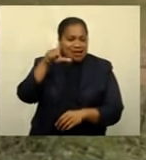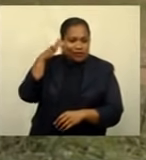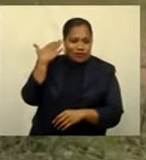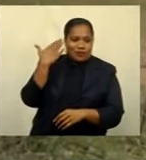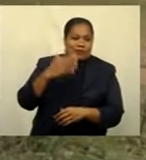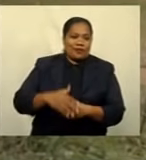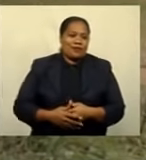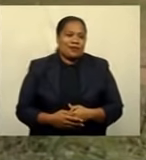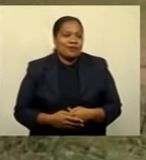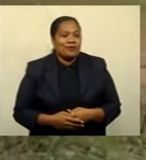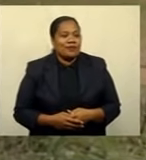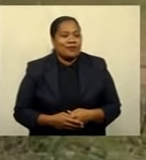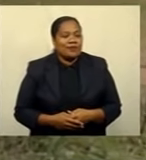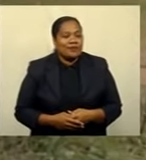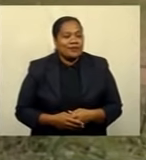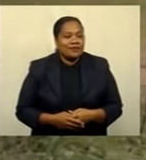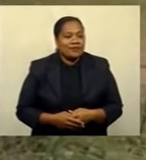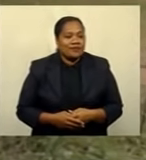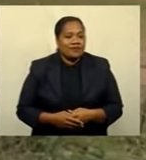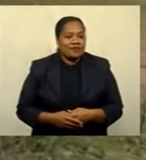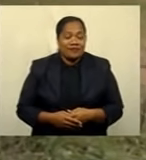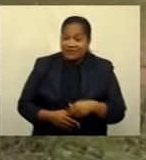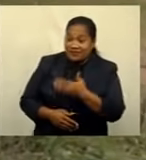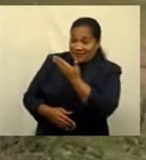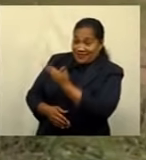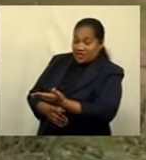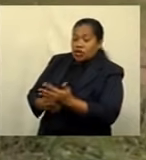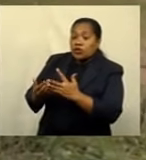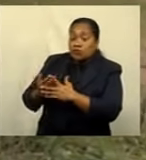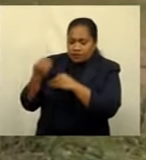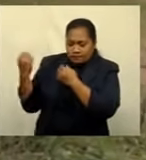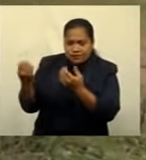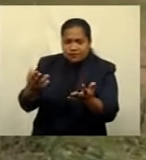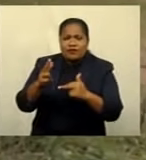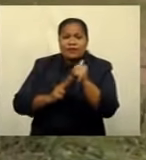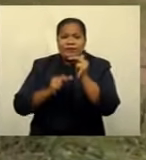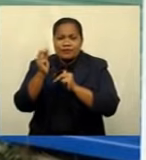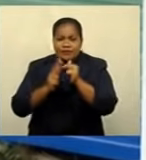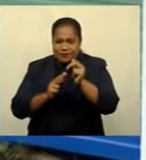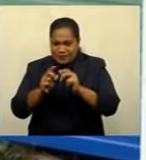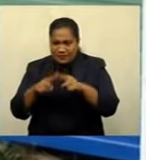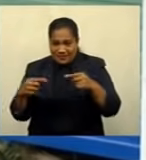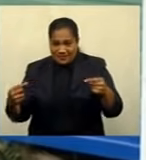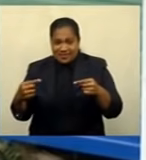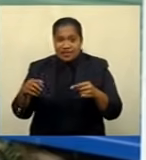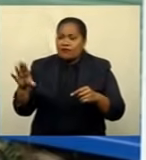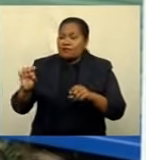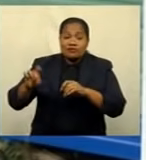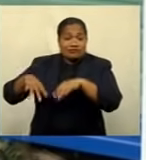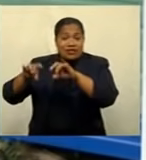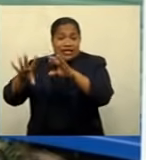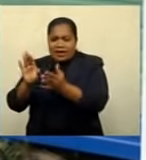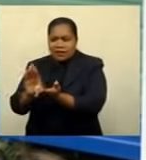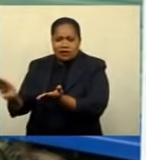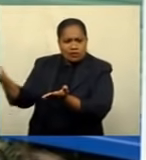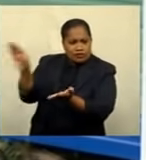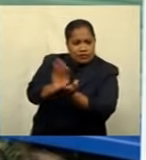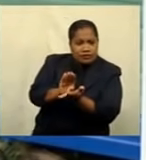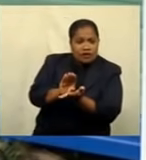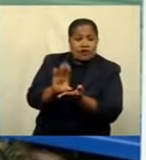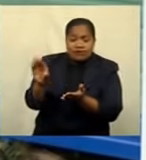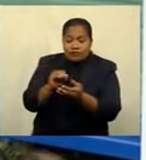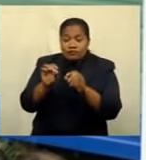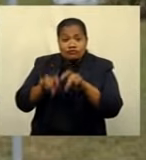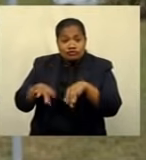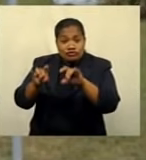again. Through the provision of building materials from the Australian Defence Forces and funding from the Australian Department of Foreign